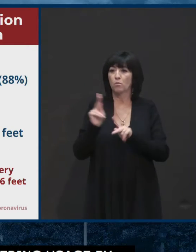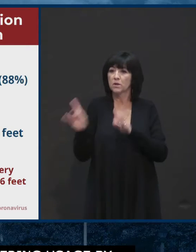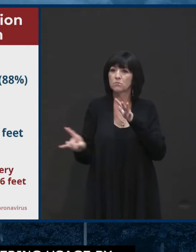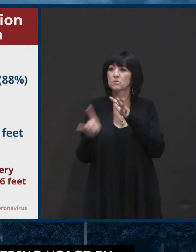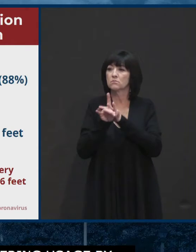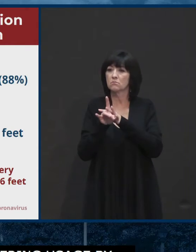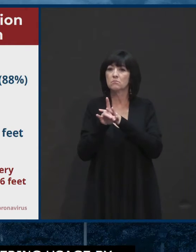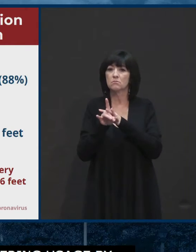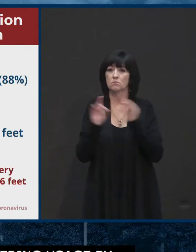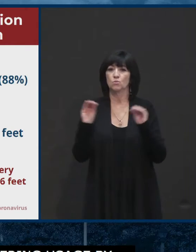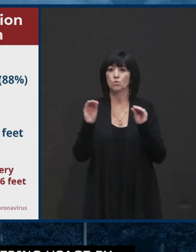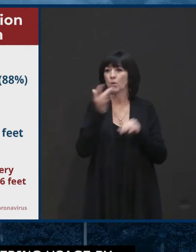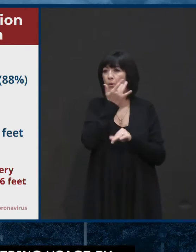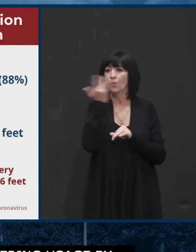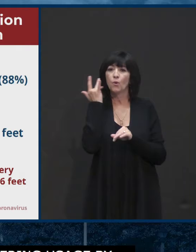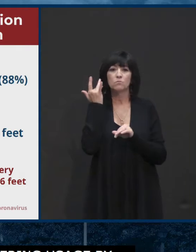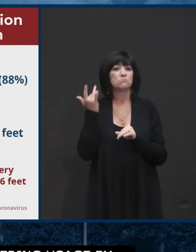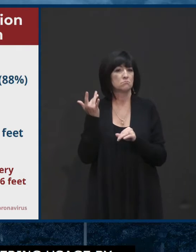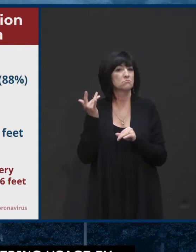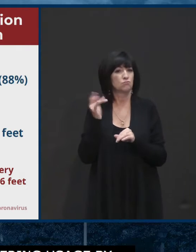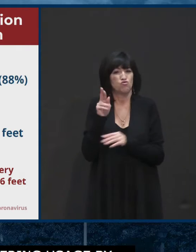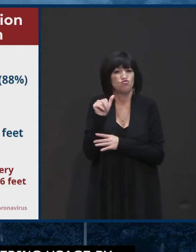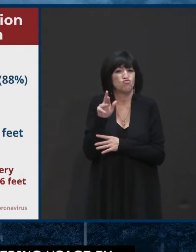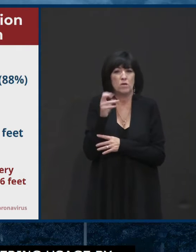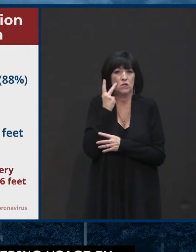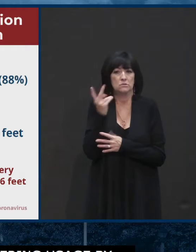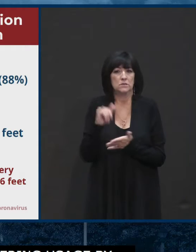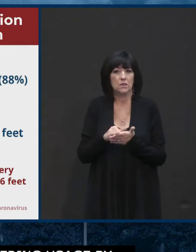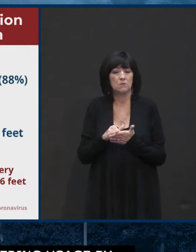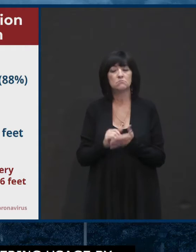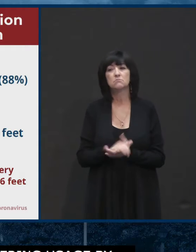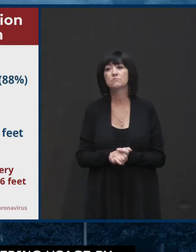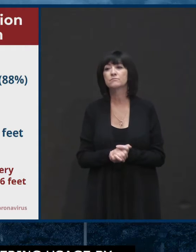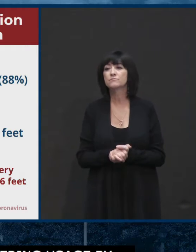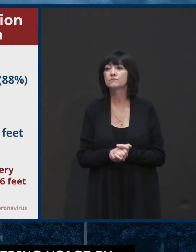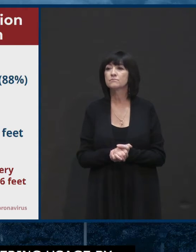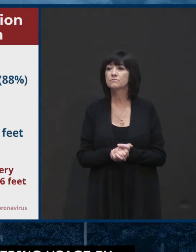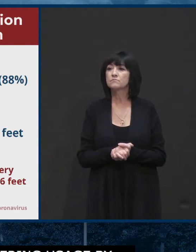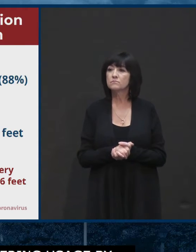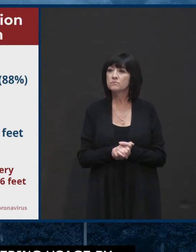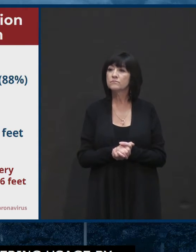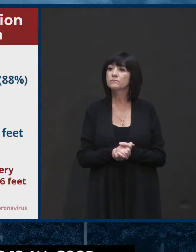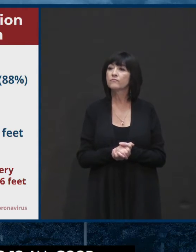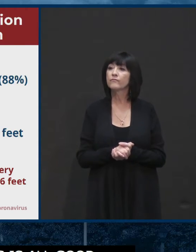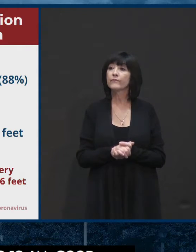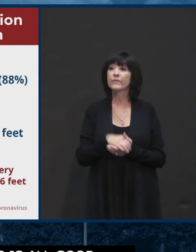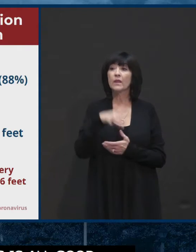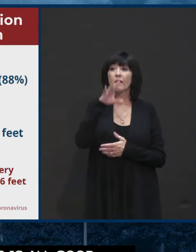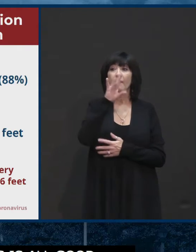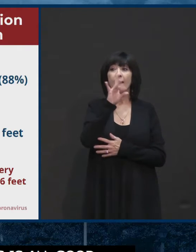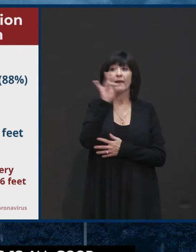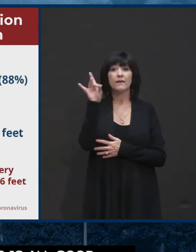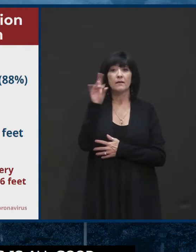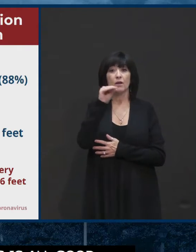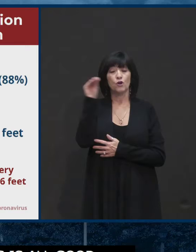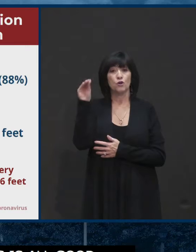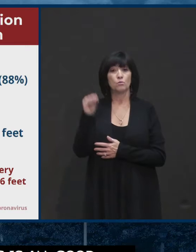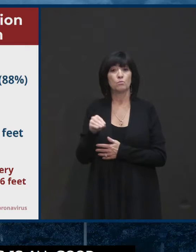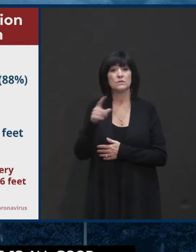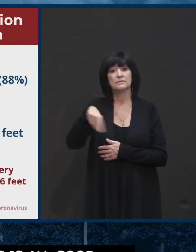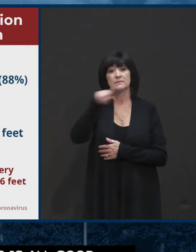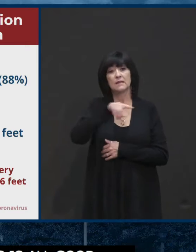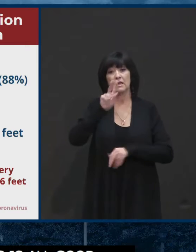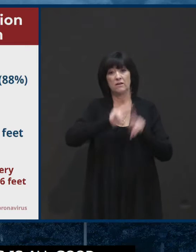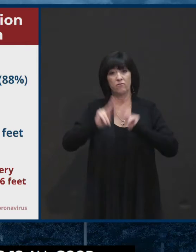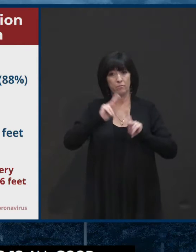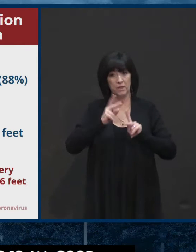good news for us. They also said that 88% that said that the voting booths were spaced